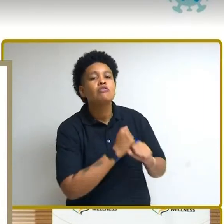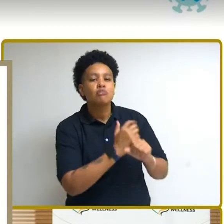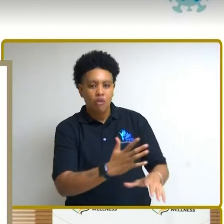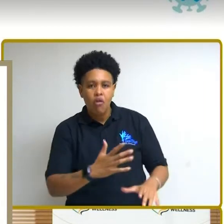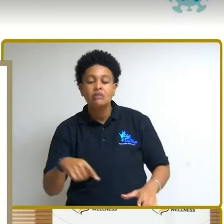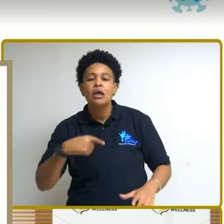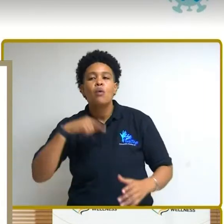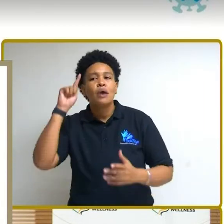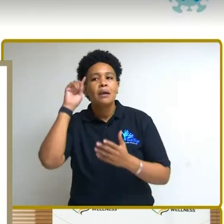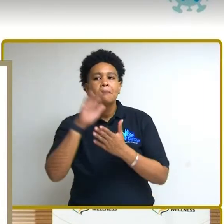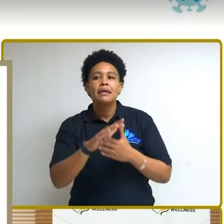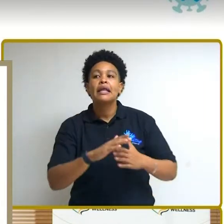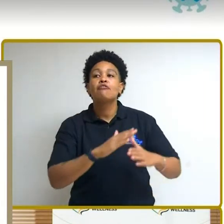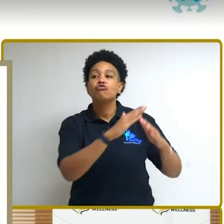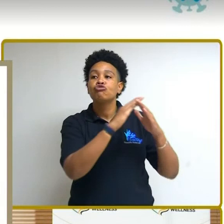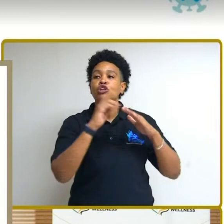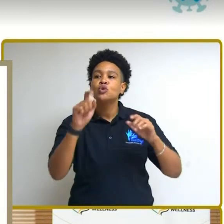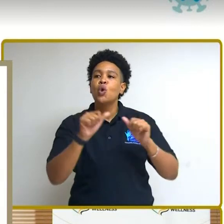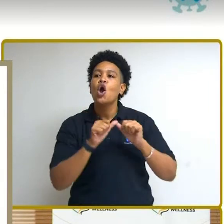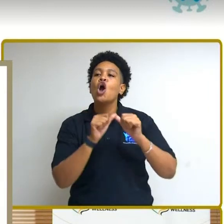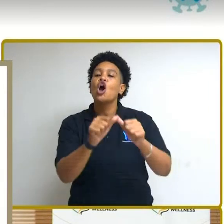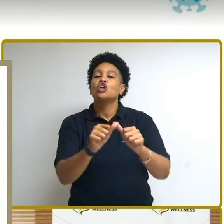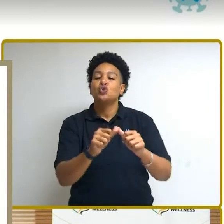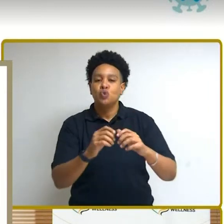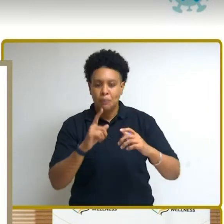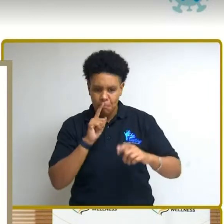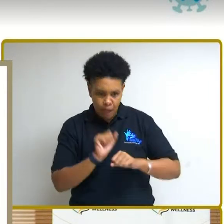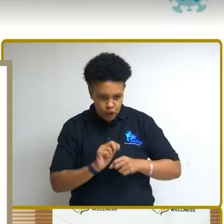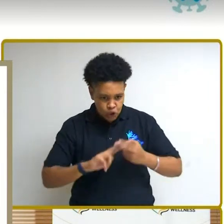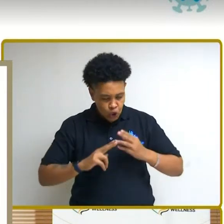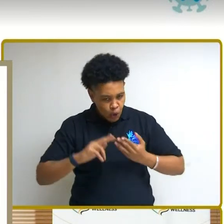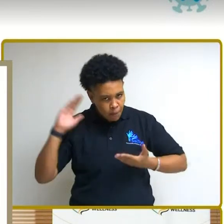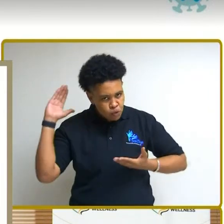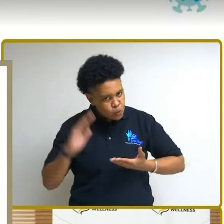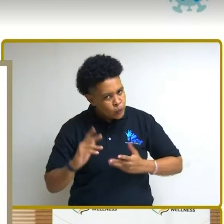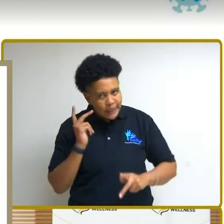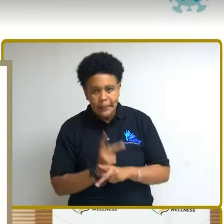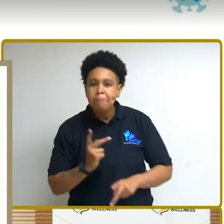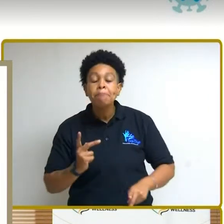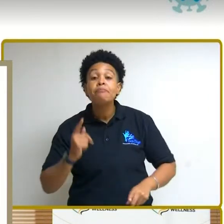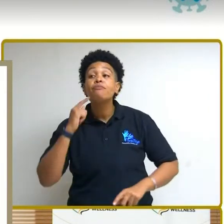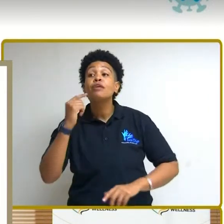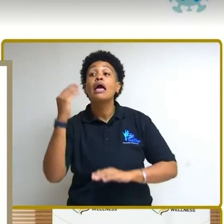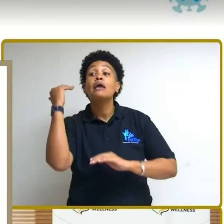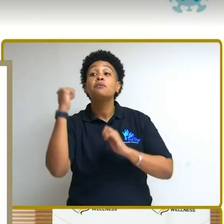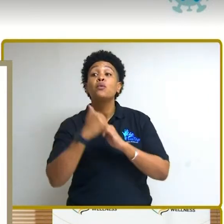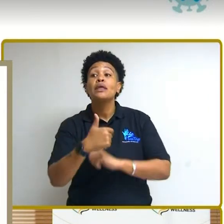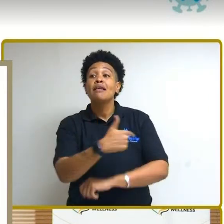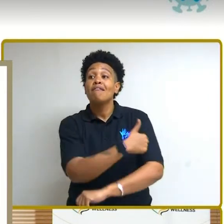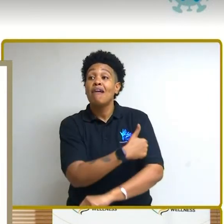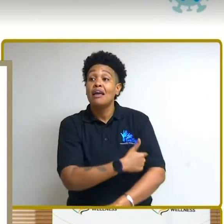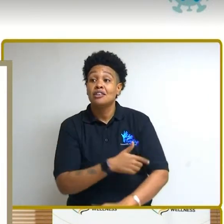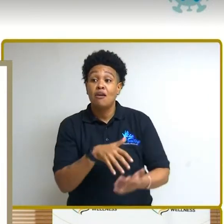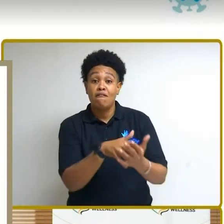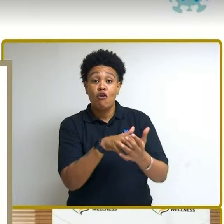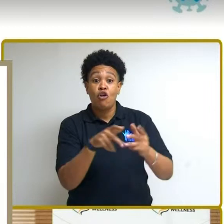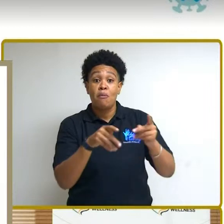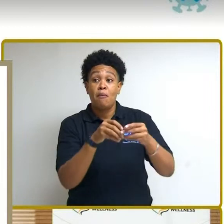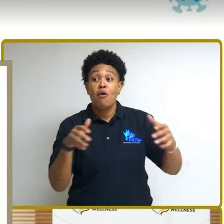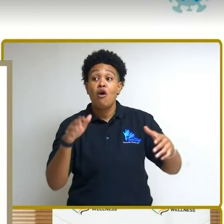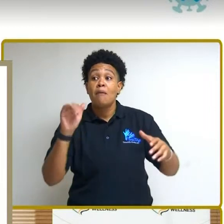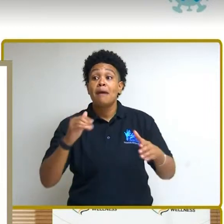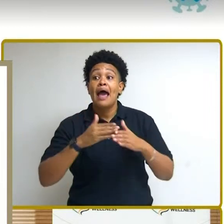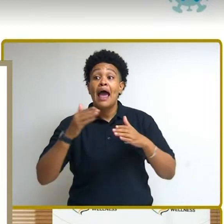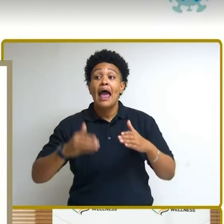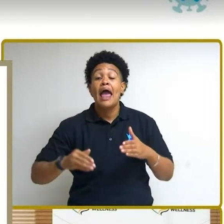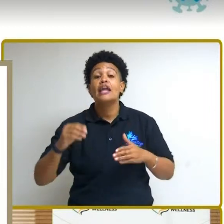should continue to solidify the downward movement. The expectation is that with vaccination of our vulnerable population by